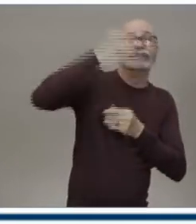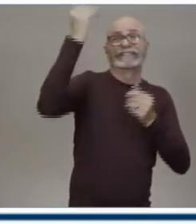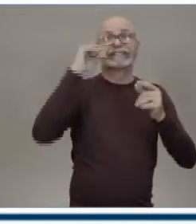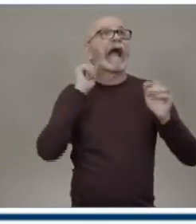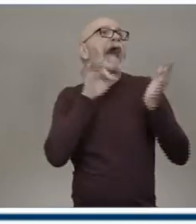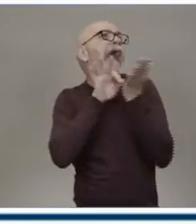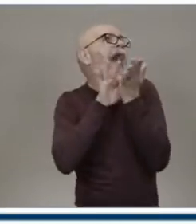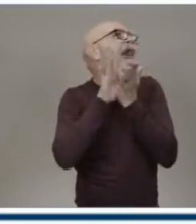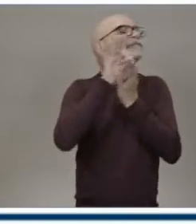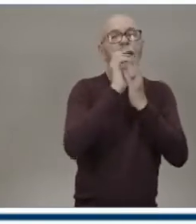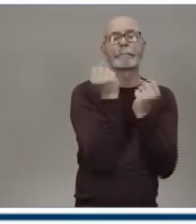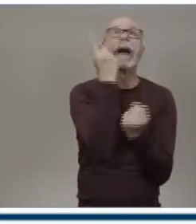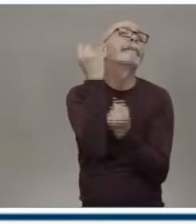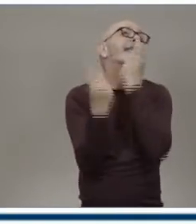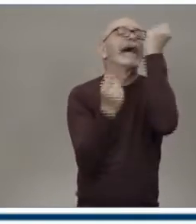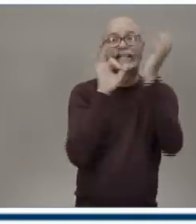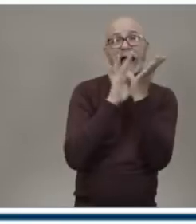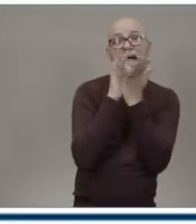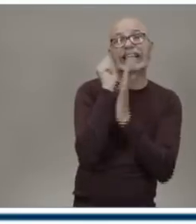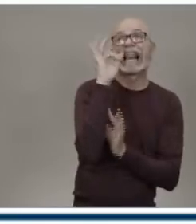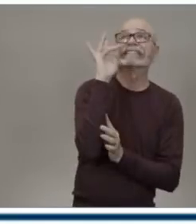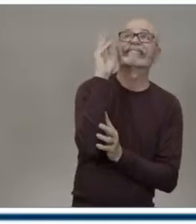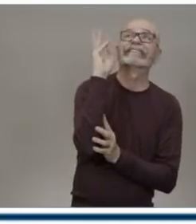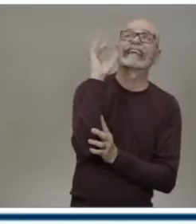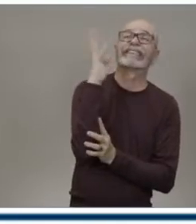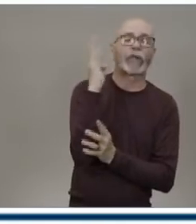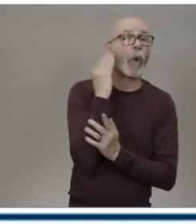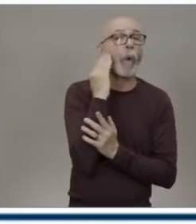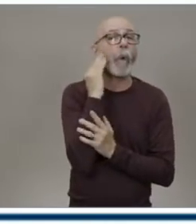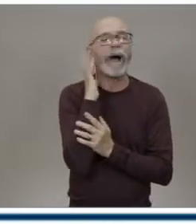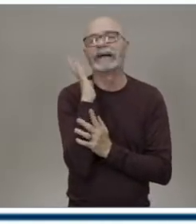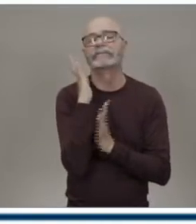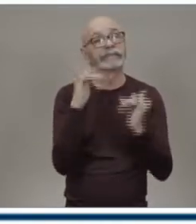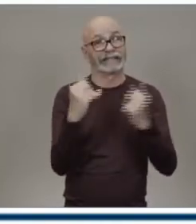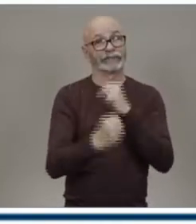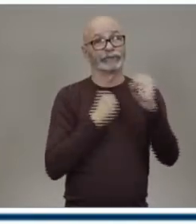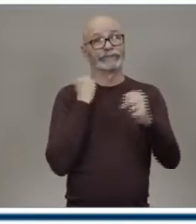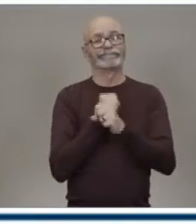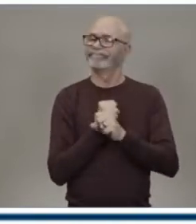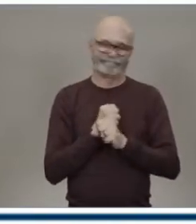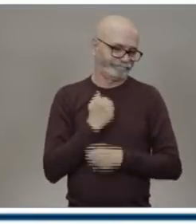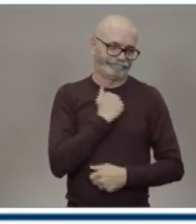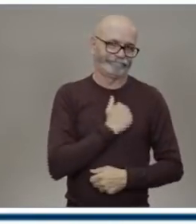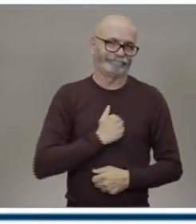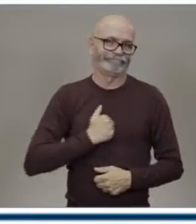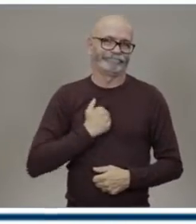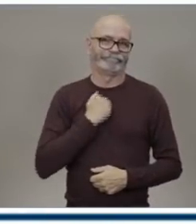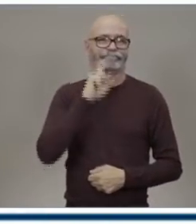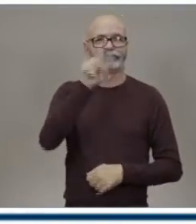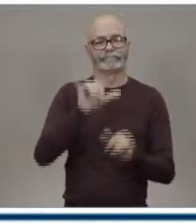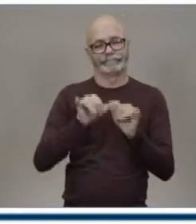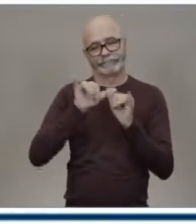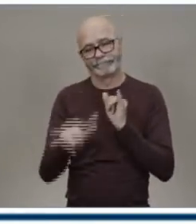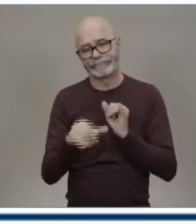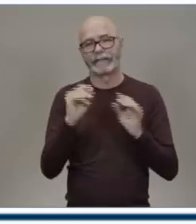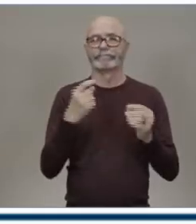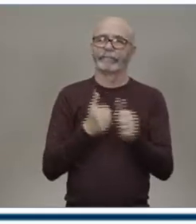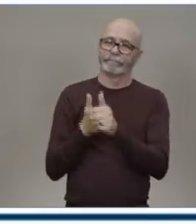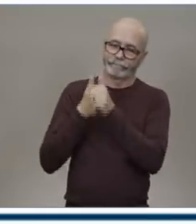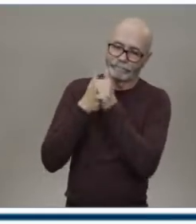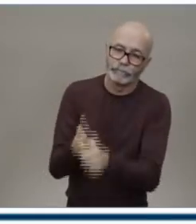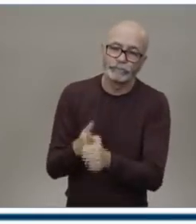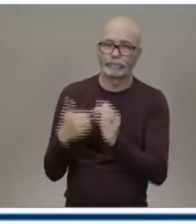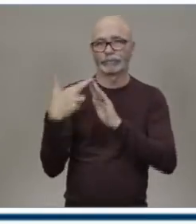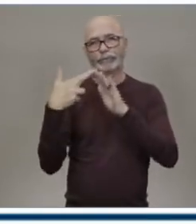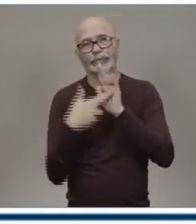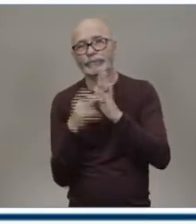with a large house party. We can't do that this year. We must follow the protocols and keep our gatherings to a limit of 10. But